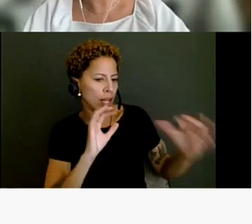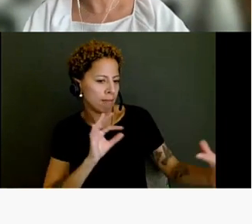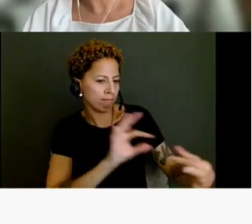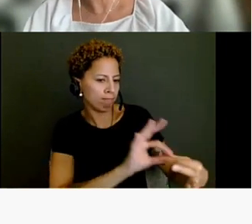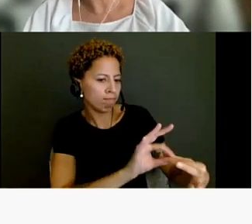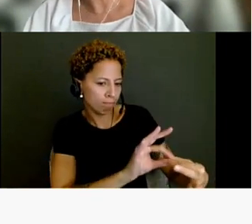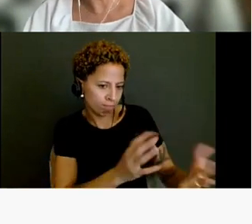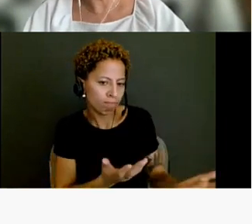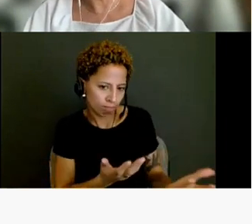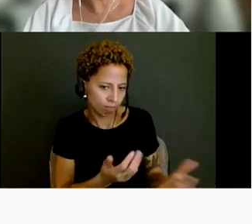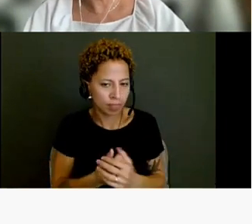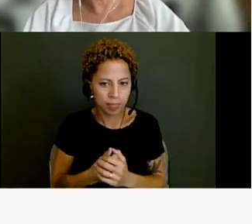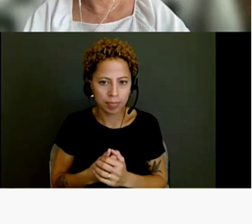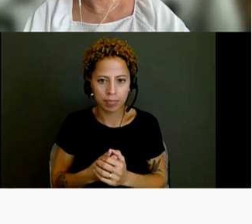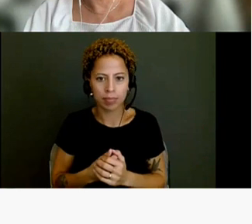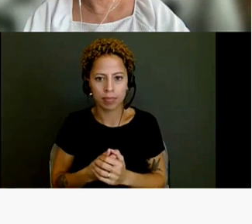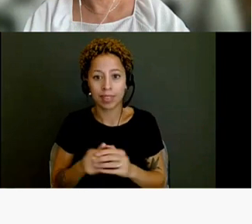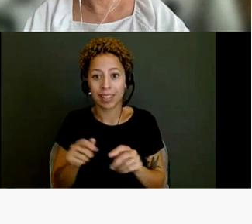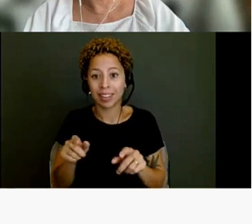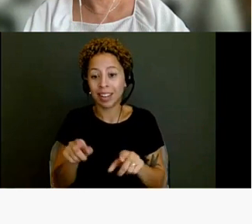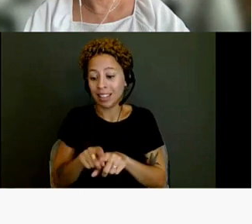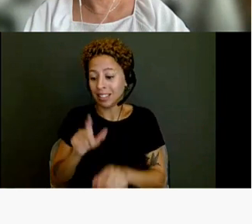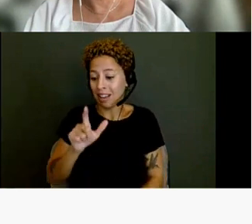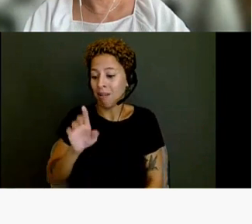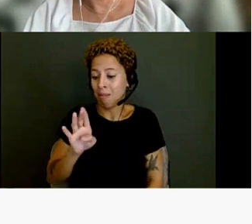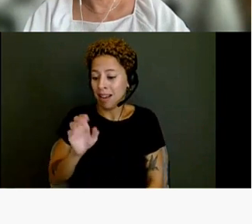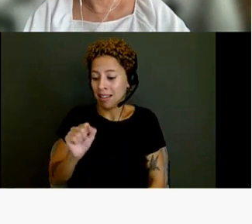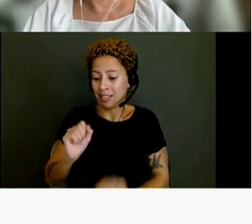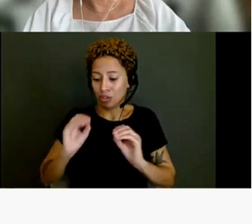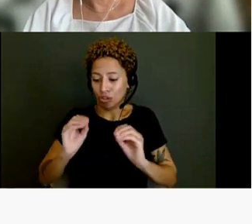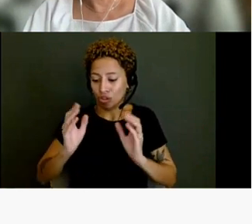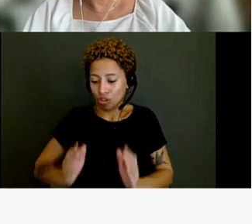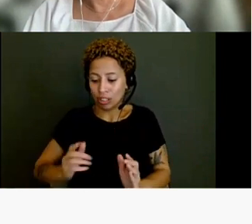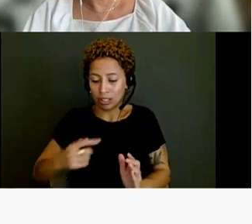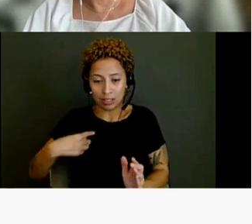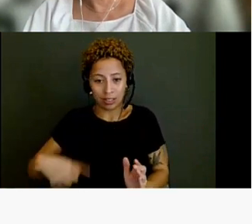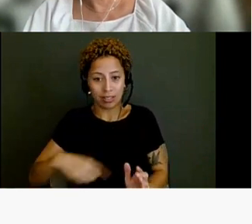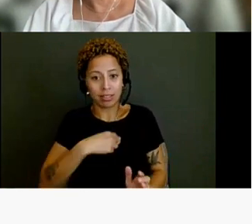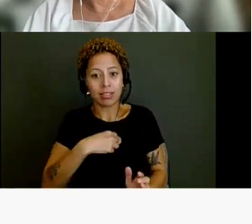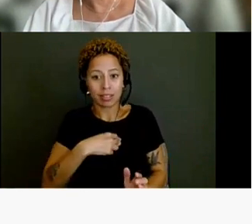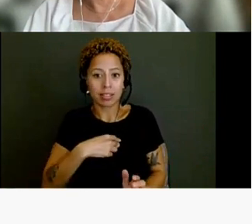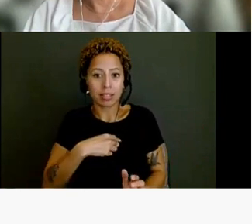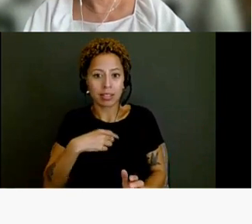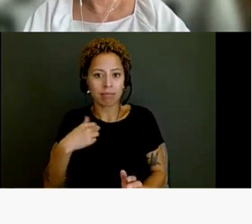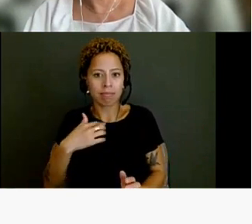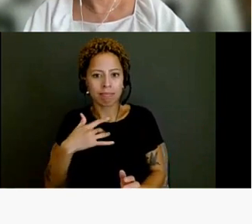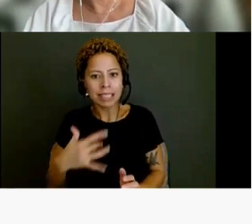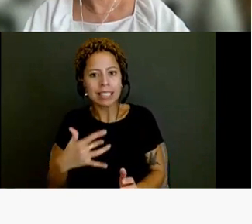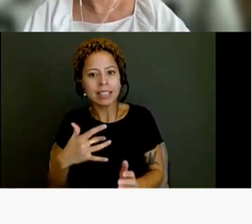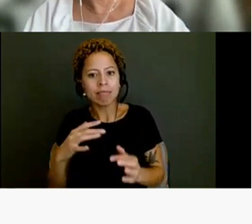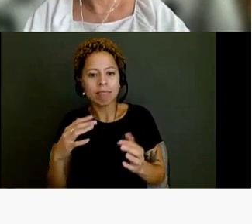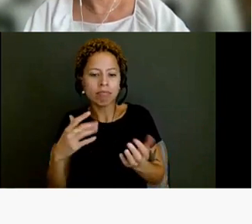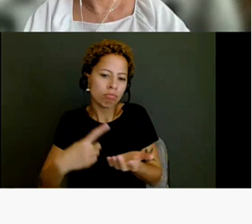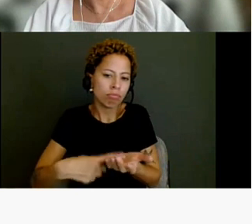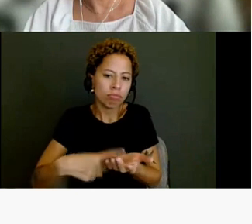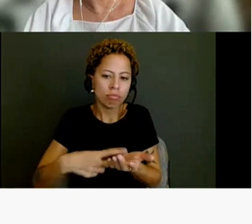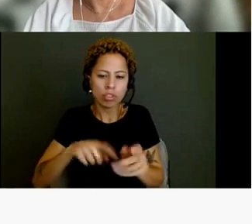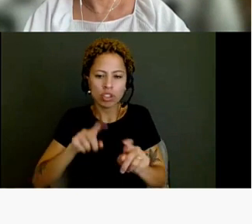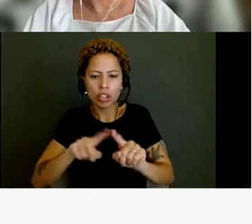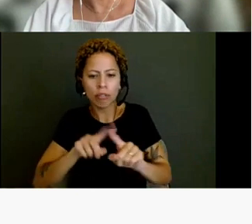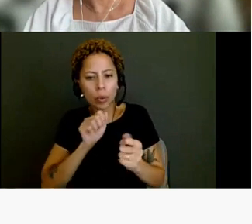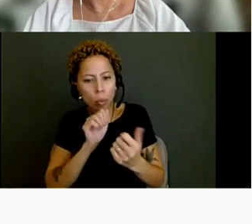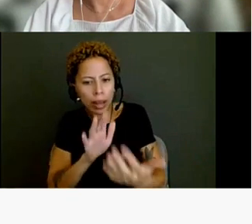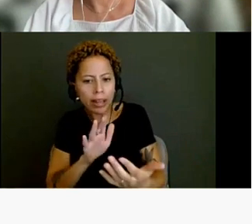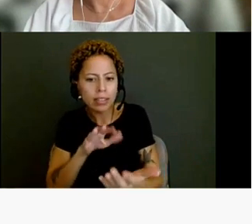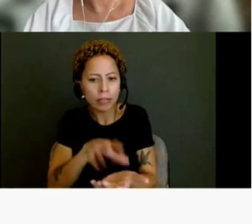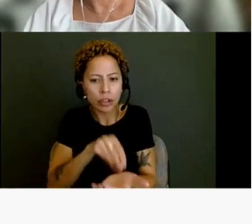And, as LBS instructors, we know that we always talk about different methods of learning and different learning